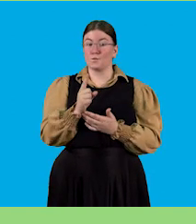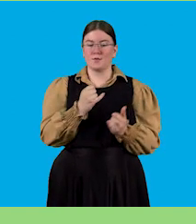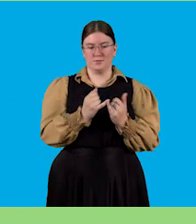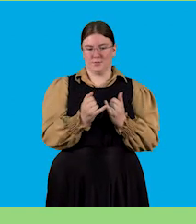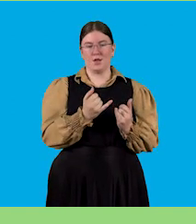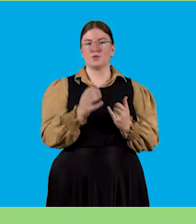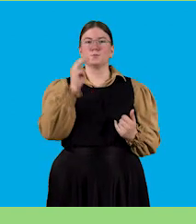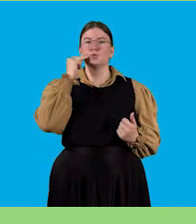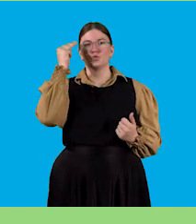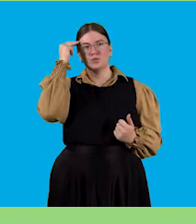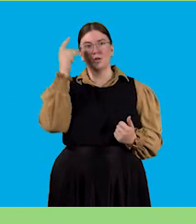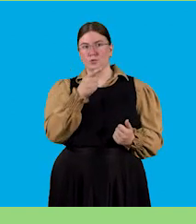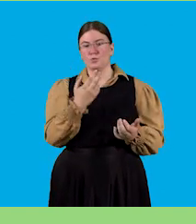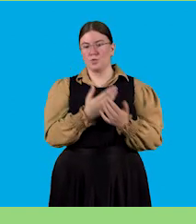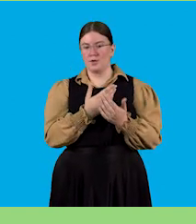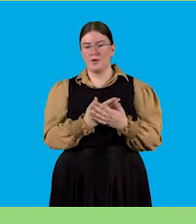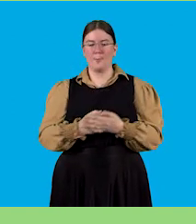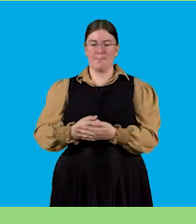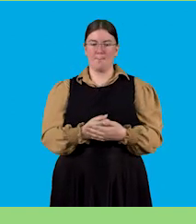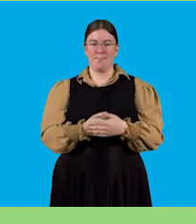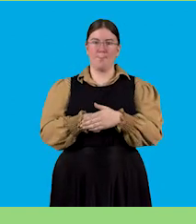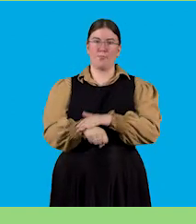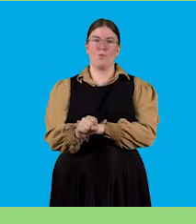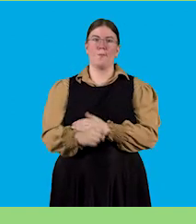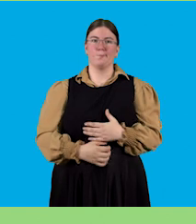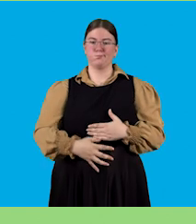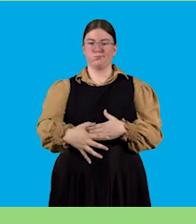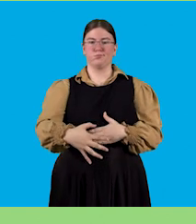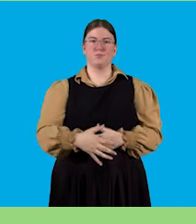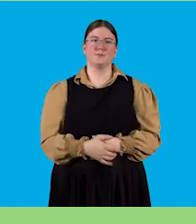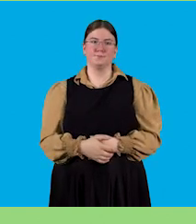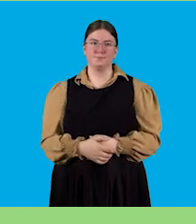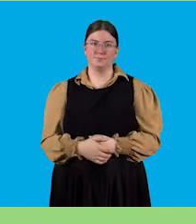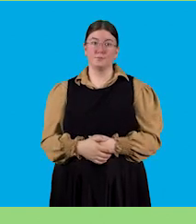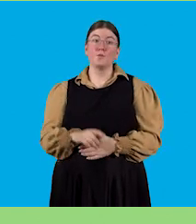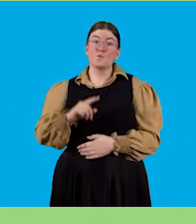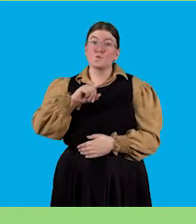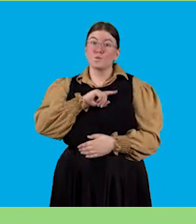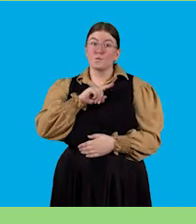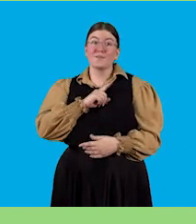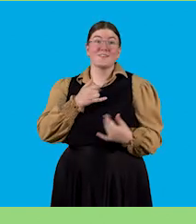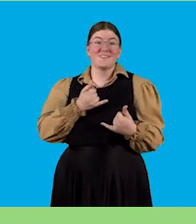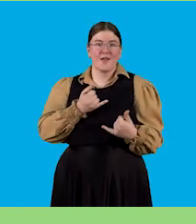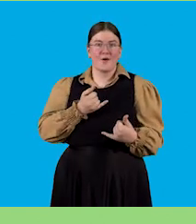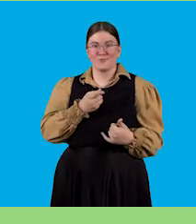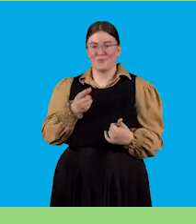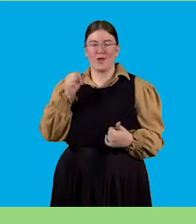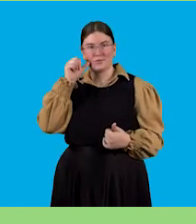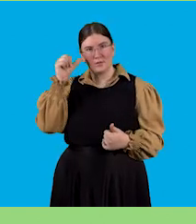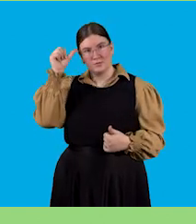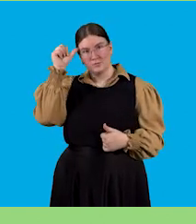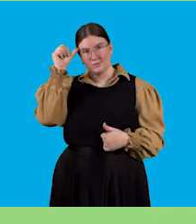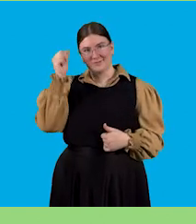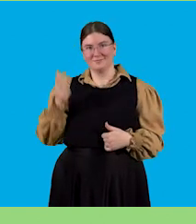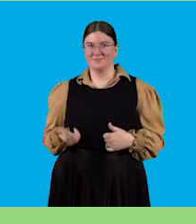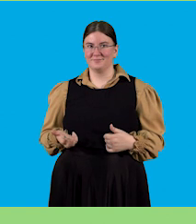become sexually mature, and you are able to reproduce. That is because